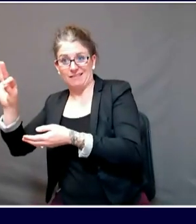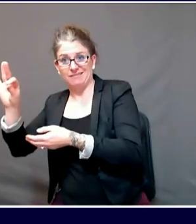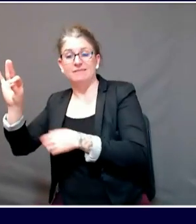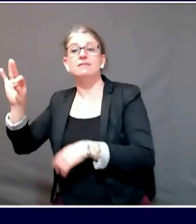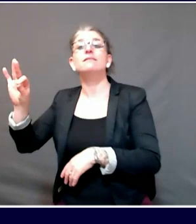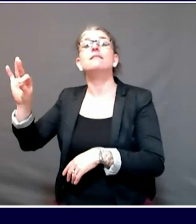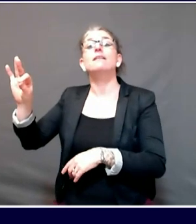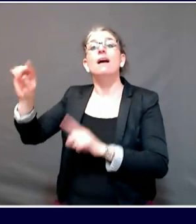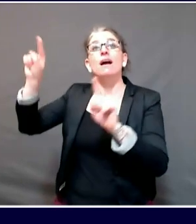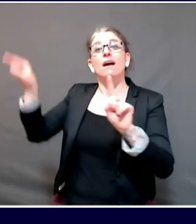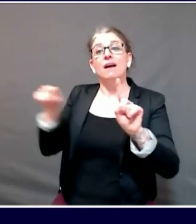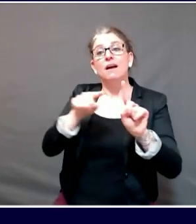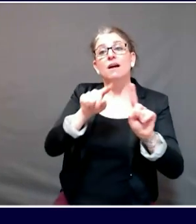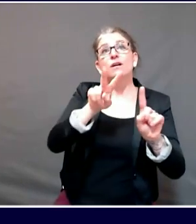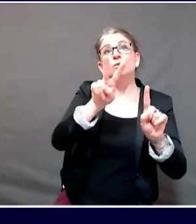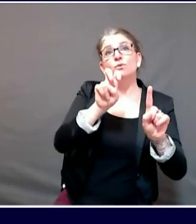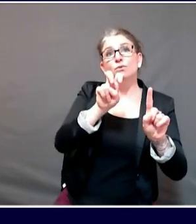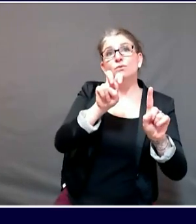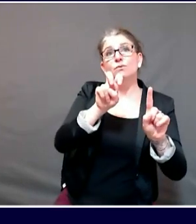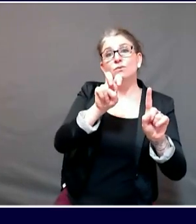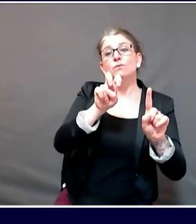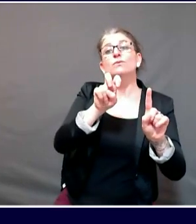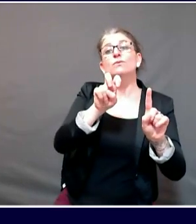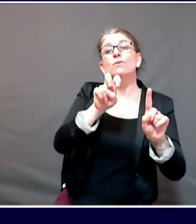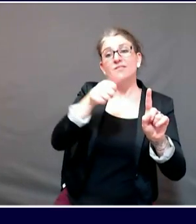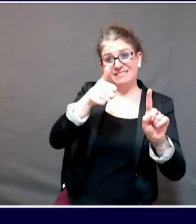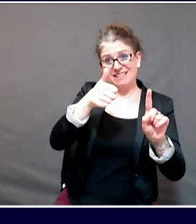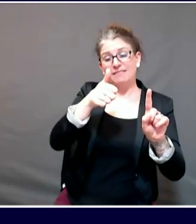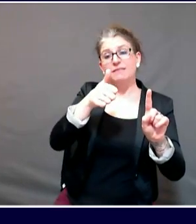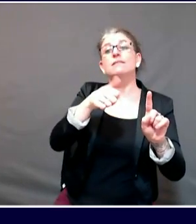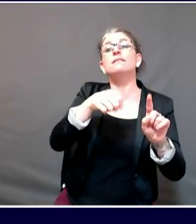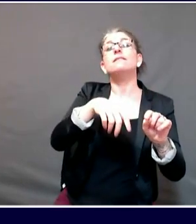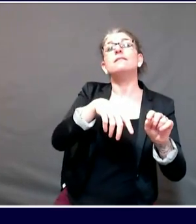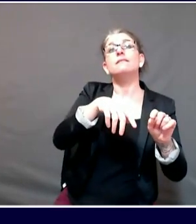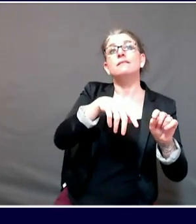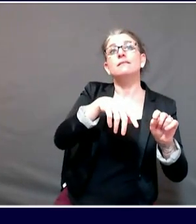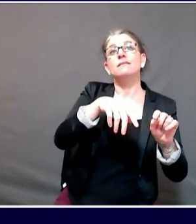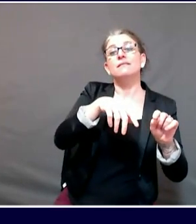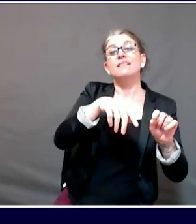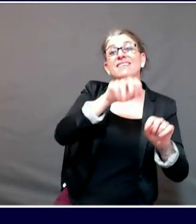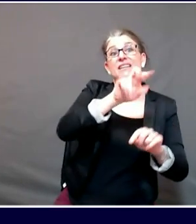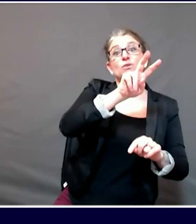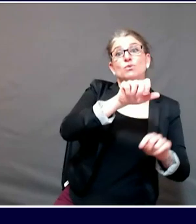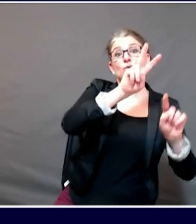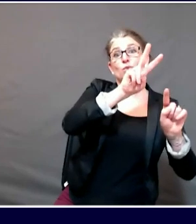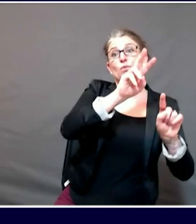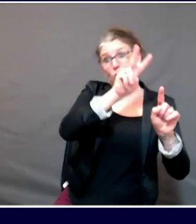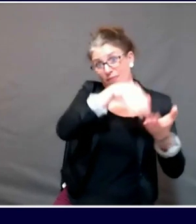839 have been hospitalized at some point. Just in the past 30 days,